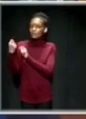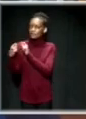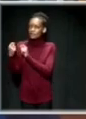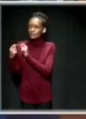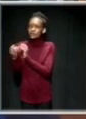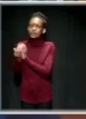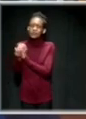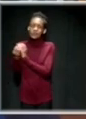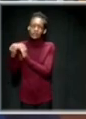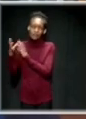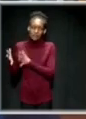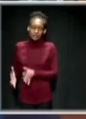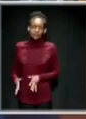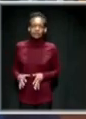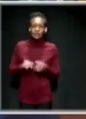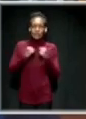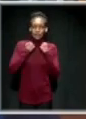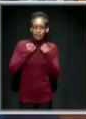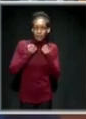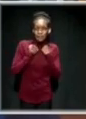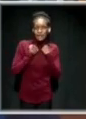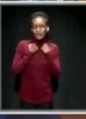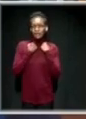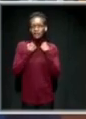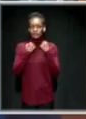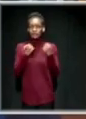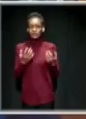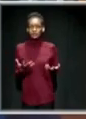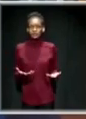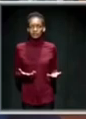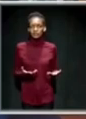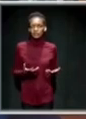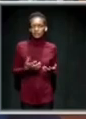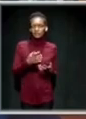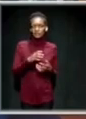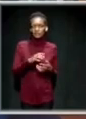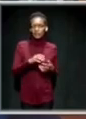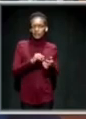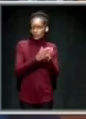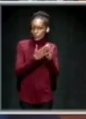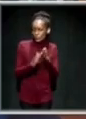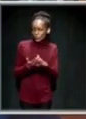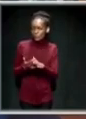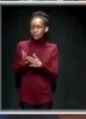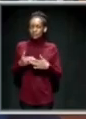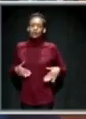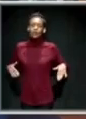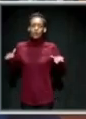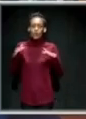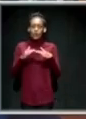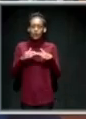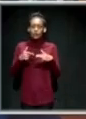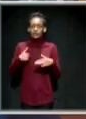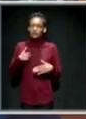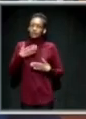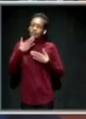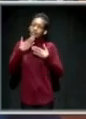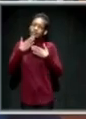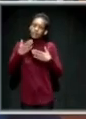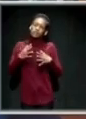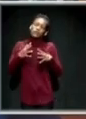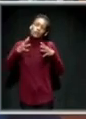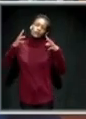the community, the caregivers, the ECD practitioners, everyone. Ngiyabonga kakhulu. This is